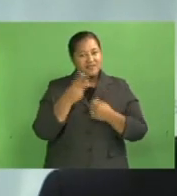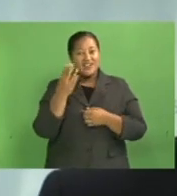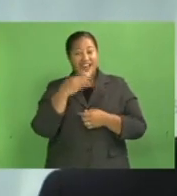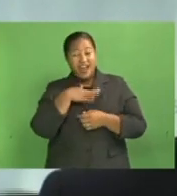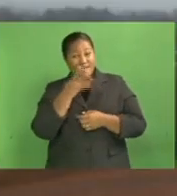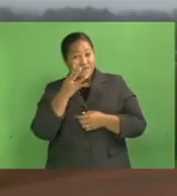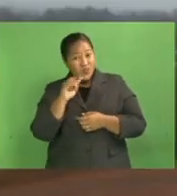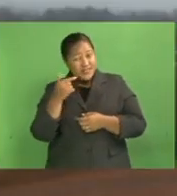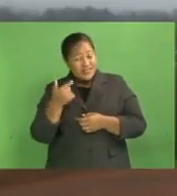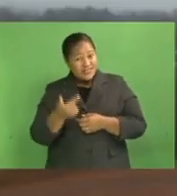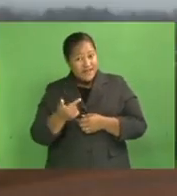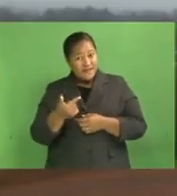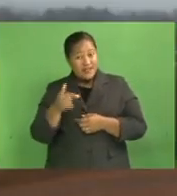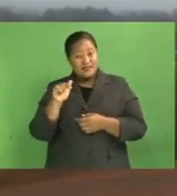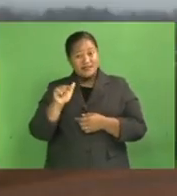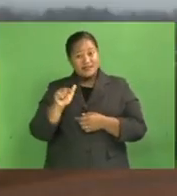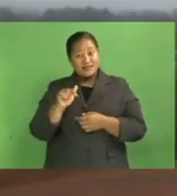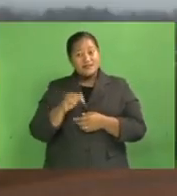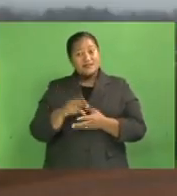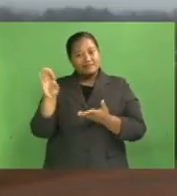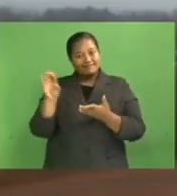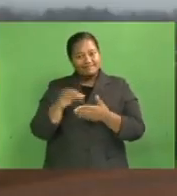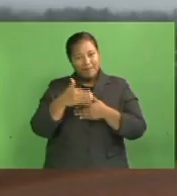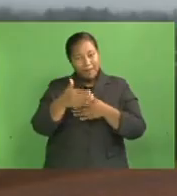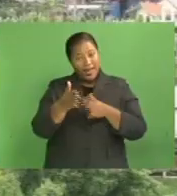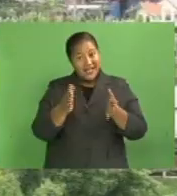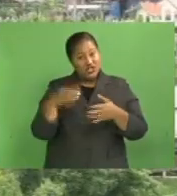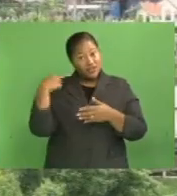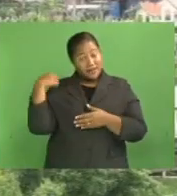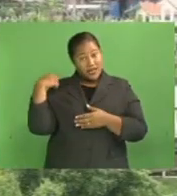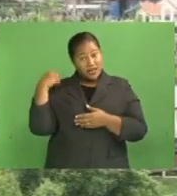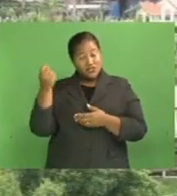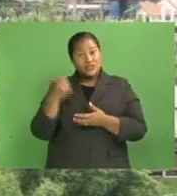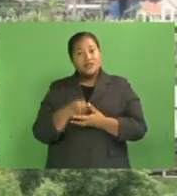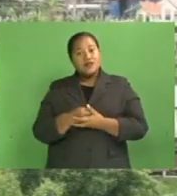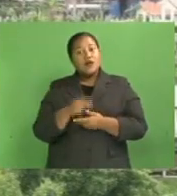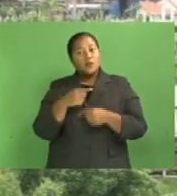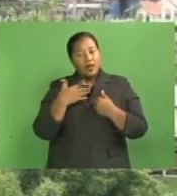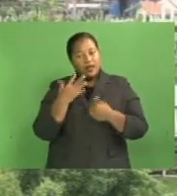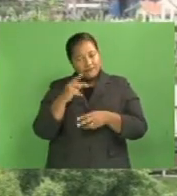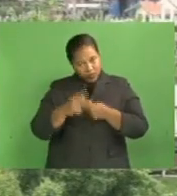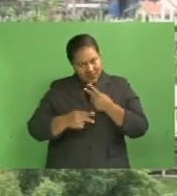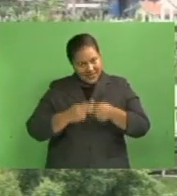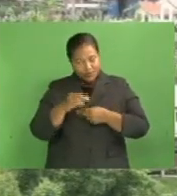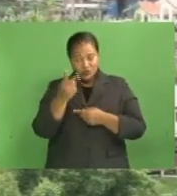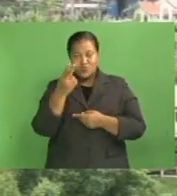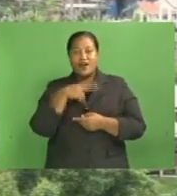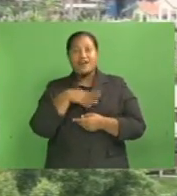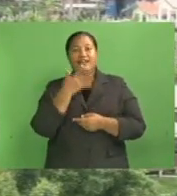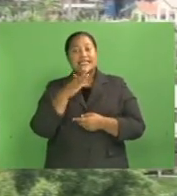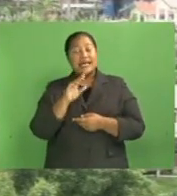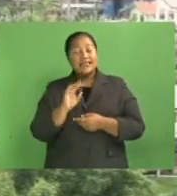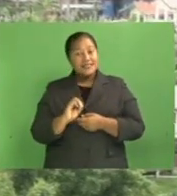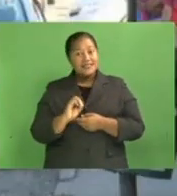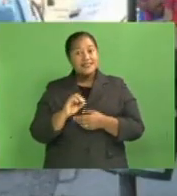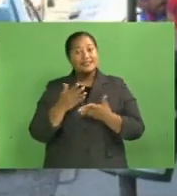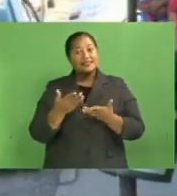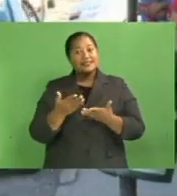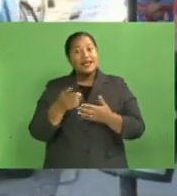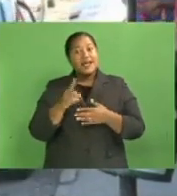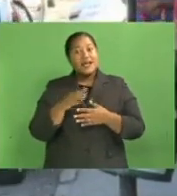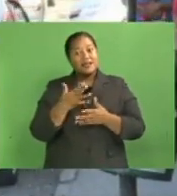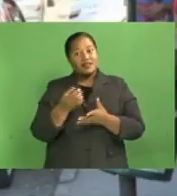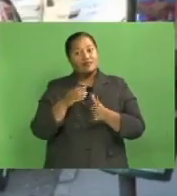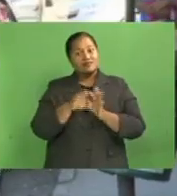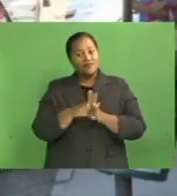347 relief package applications. We have processed 290 applications done, and I think close to